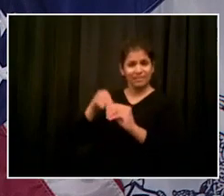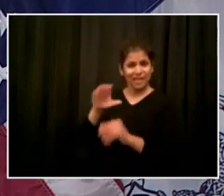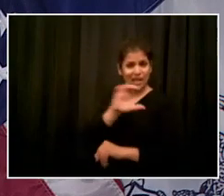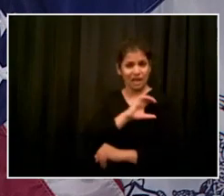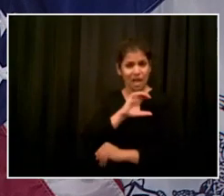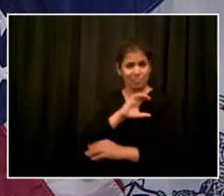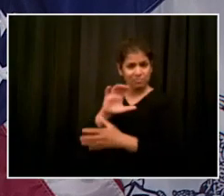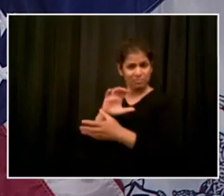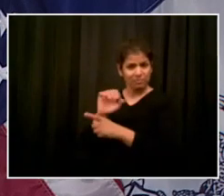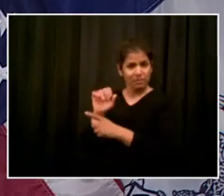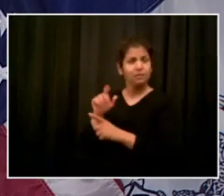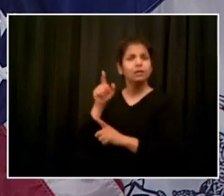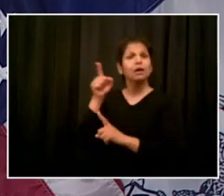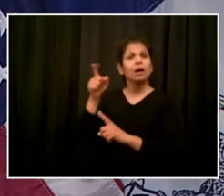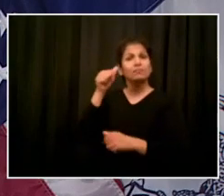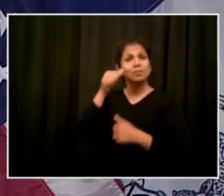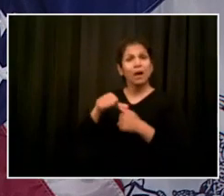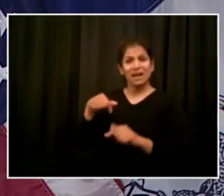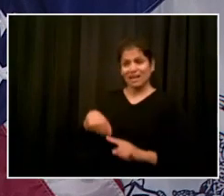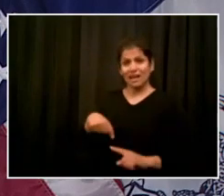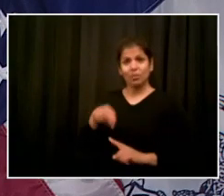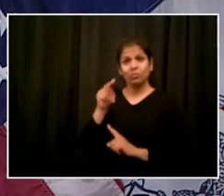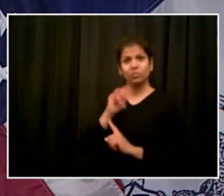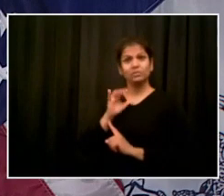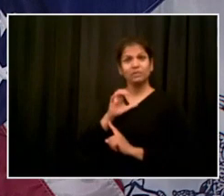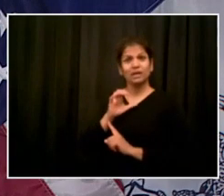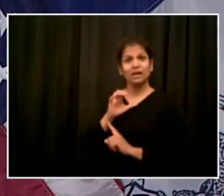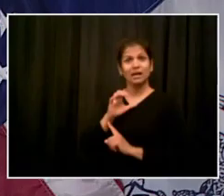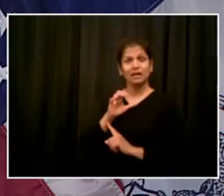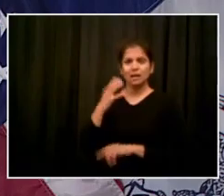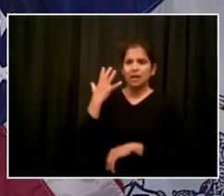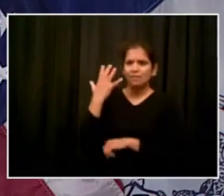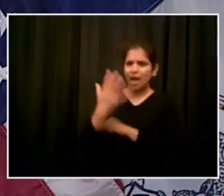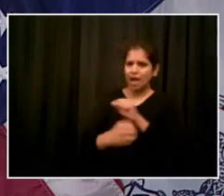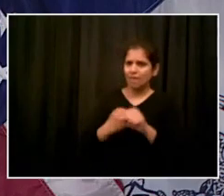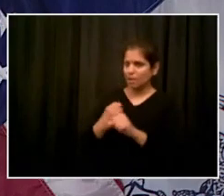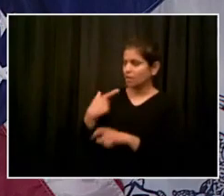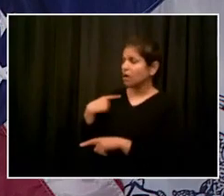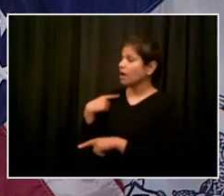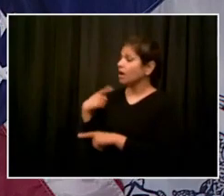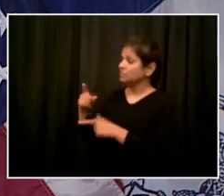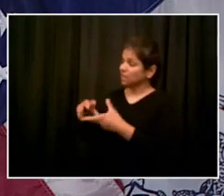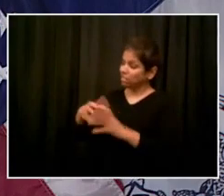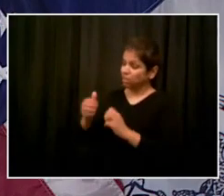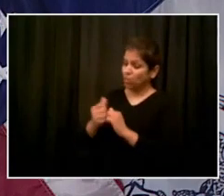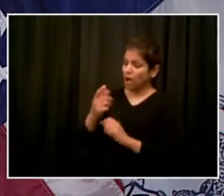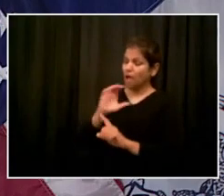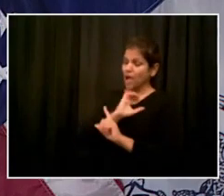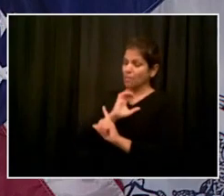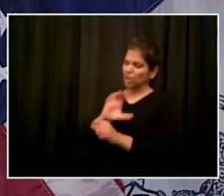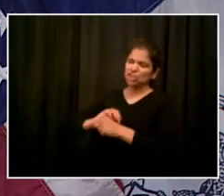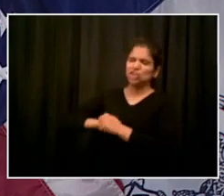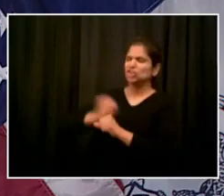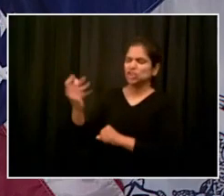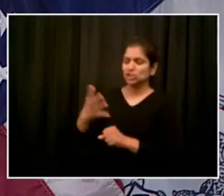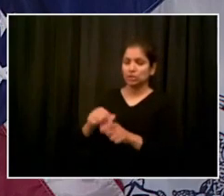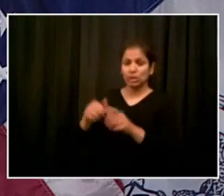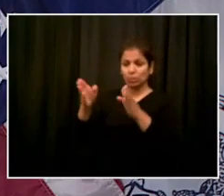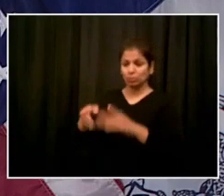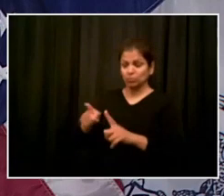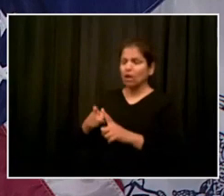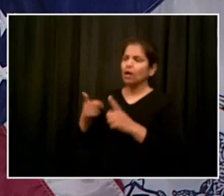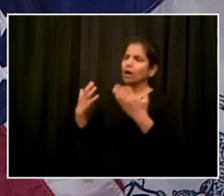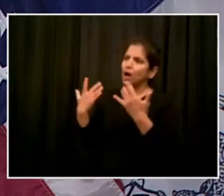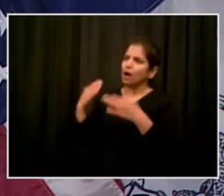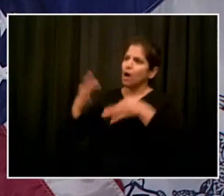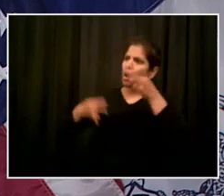here in the Minneapolis case, you've already asked for prosecution of these officers? Dave, look, the